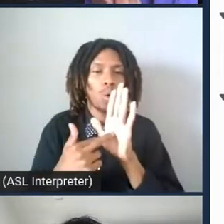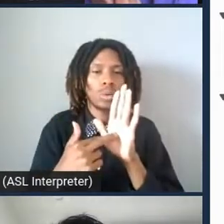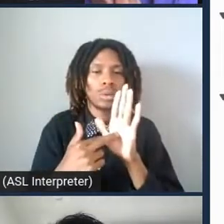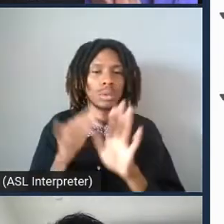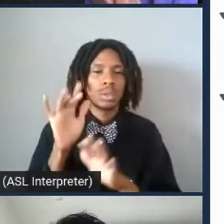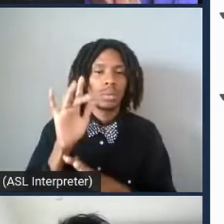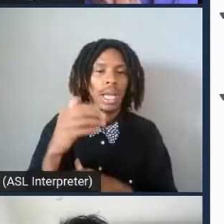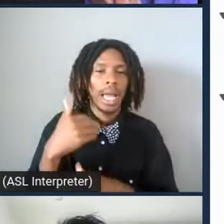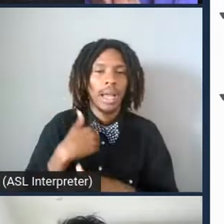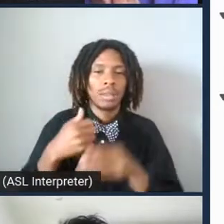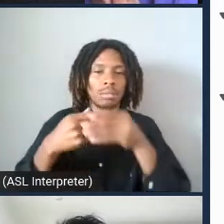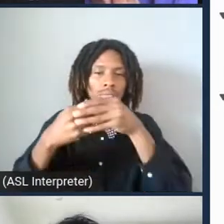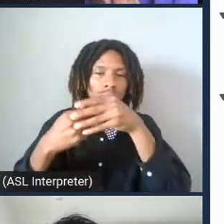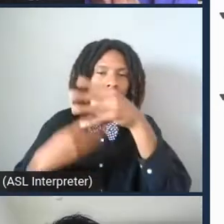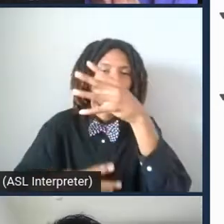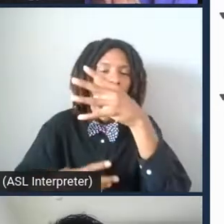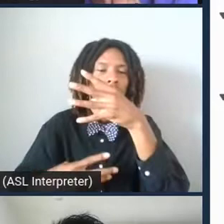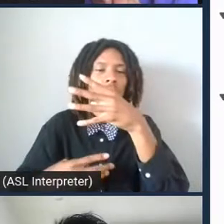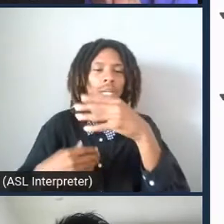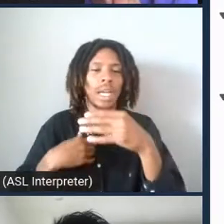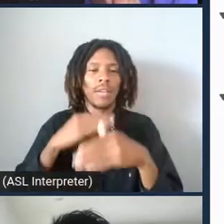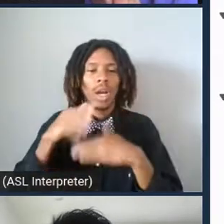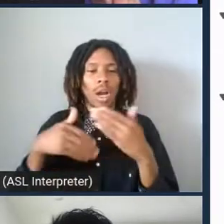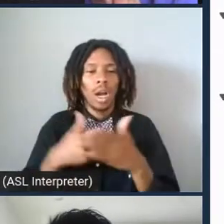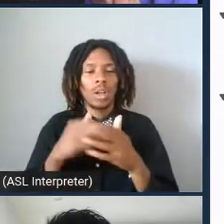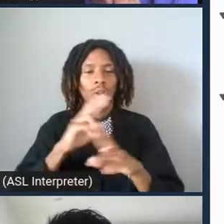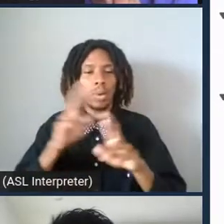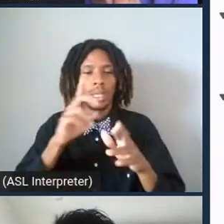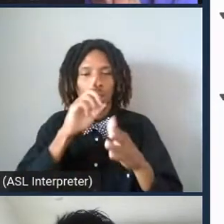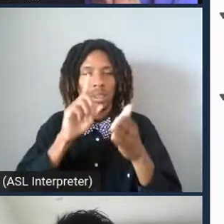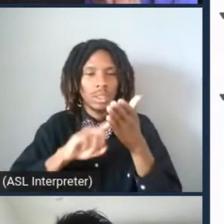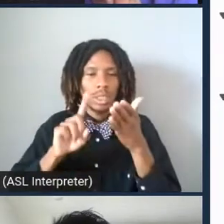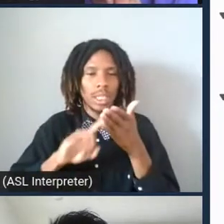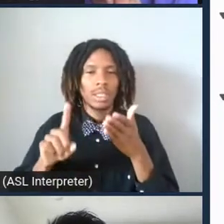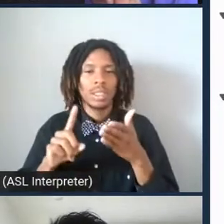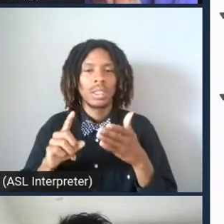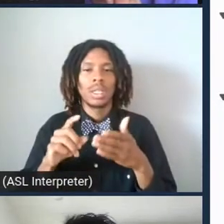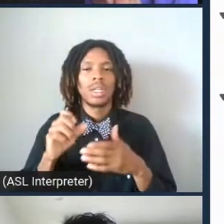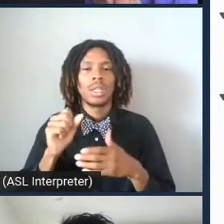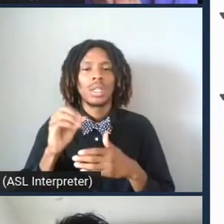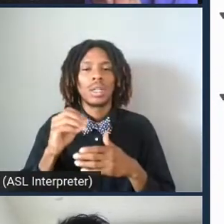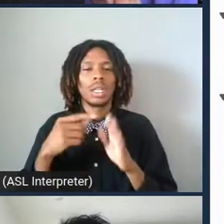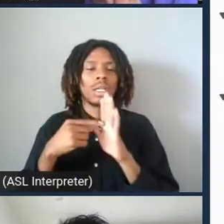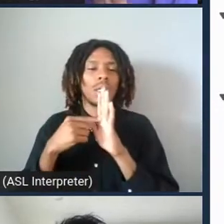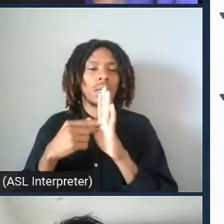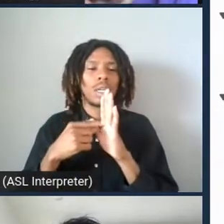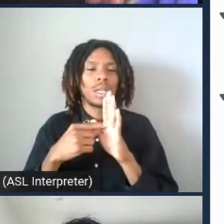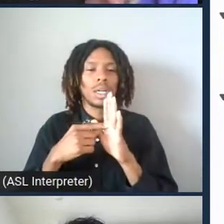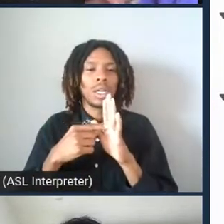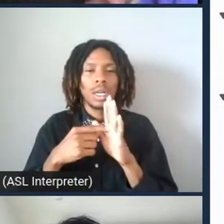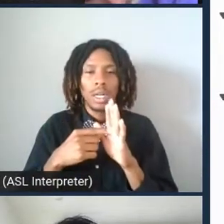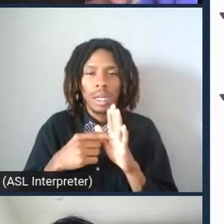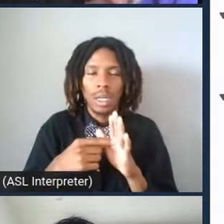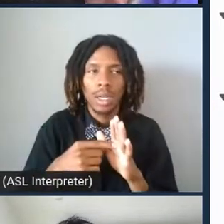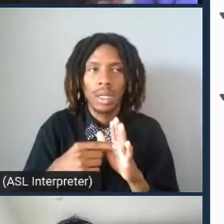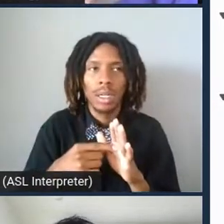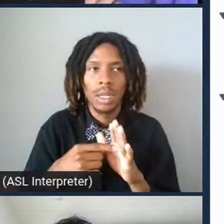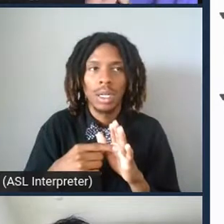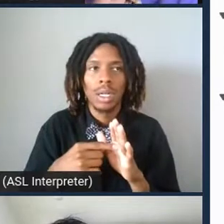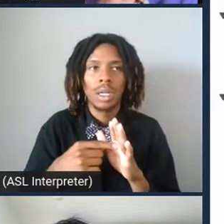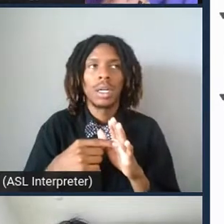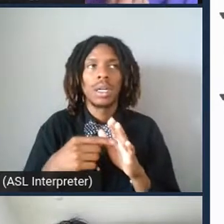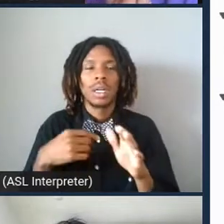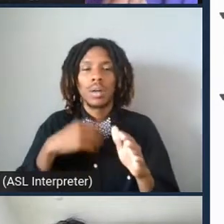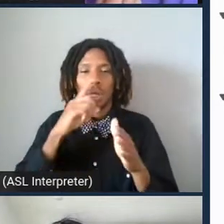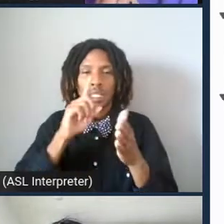a catalog of all the readiness checks that we do. So for example, auto scaling group, we inspect auto